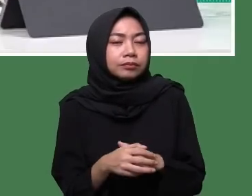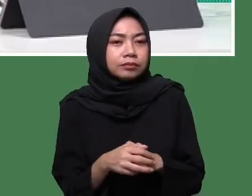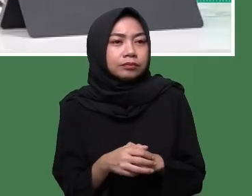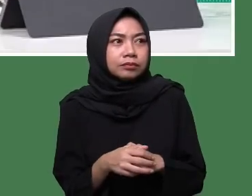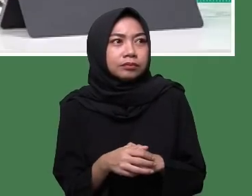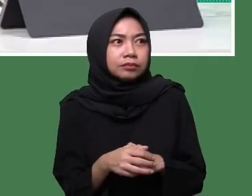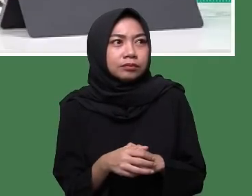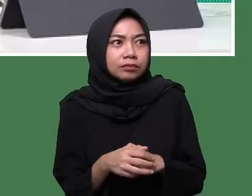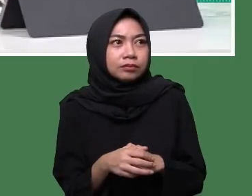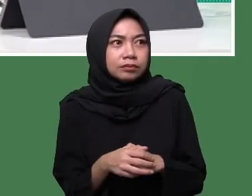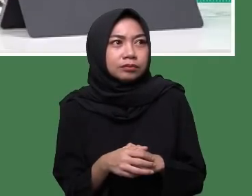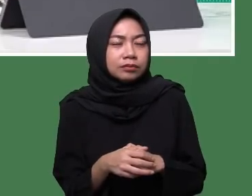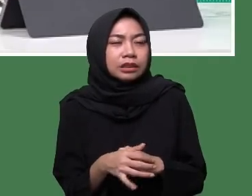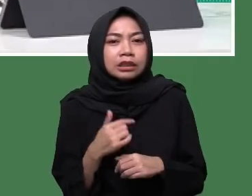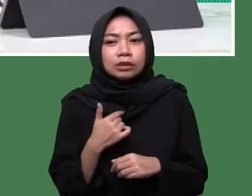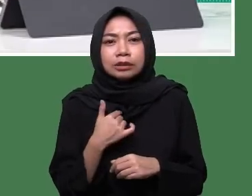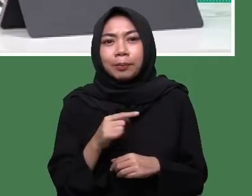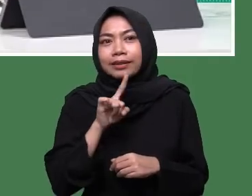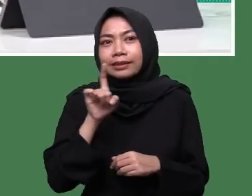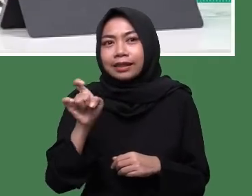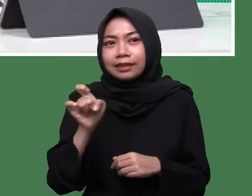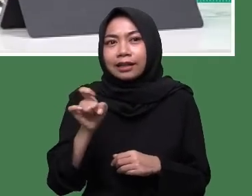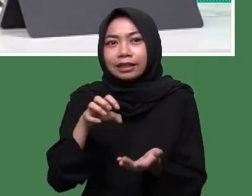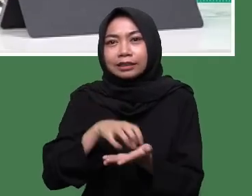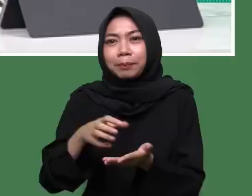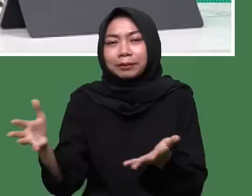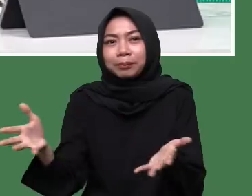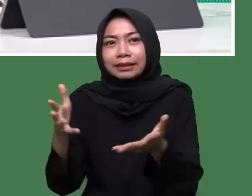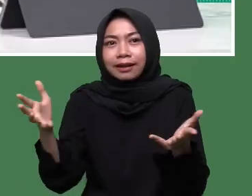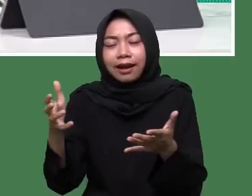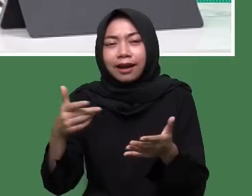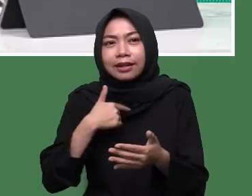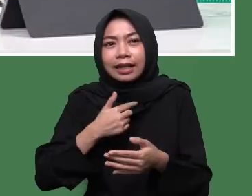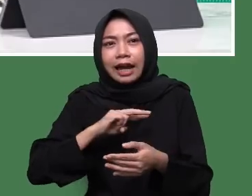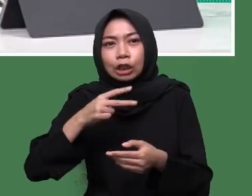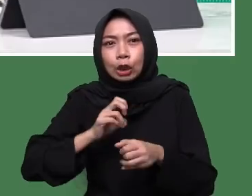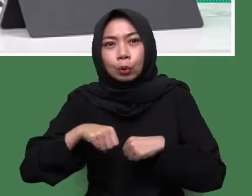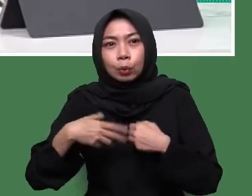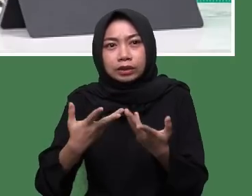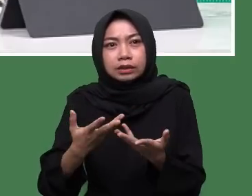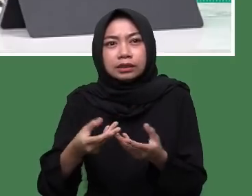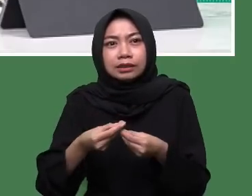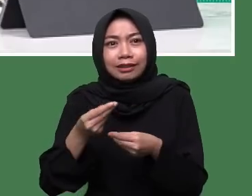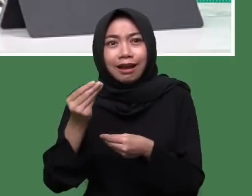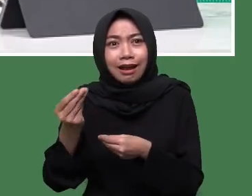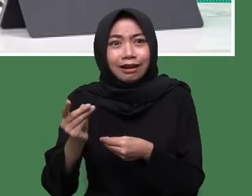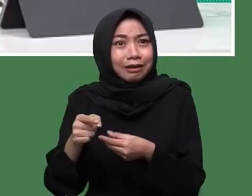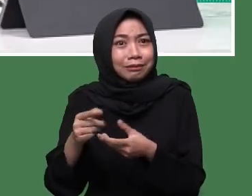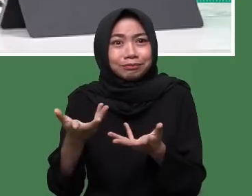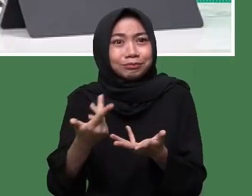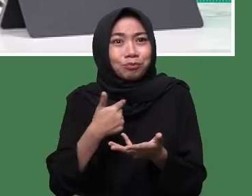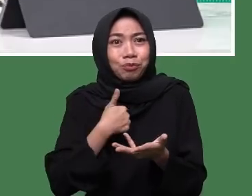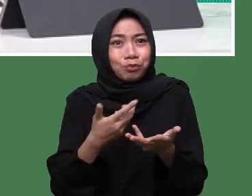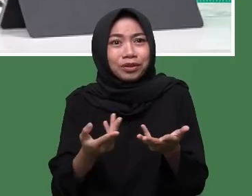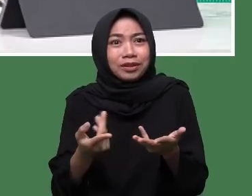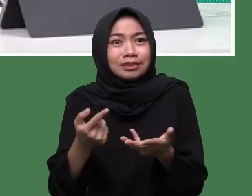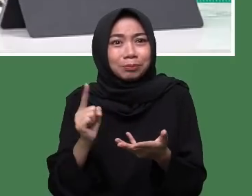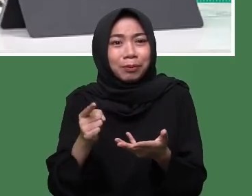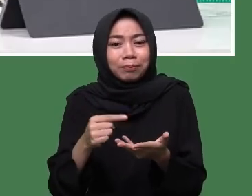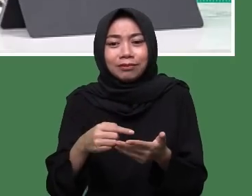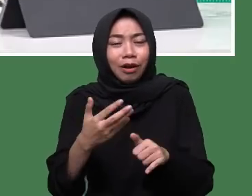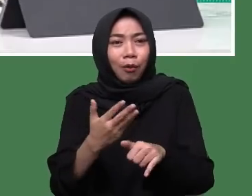about compensation for farmers. Presumably this has been, you know, very expensive for some farmers, and they've lost,